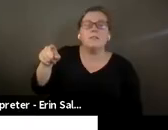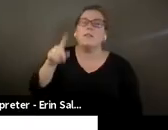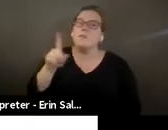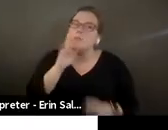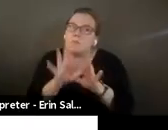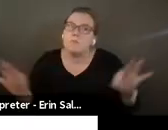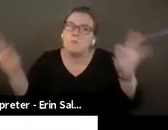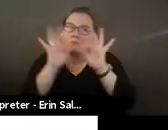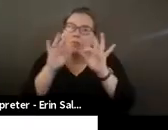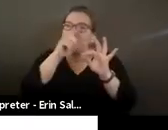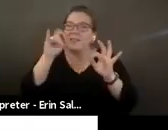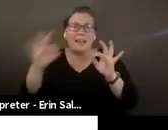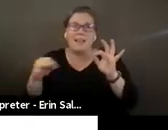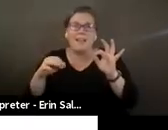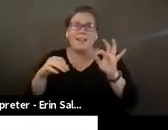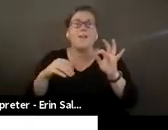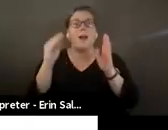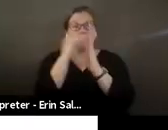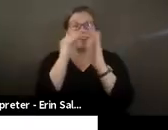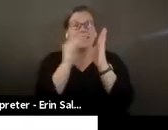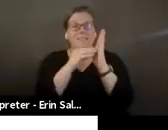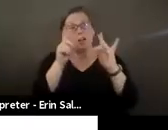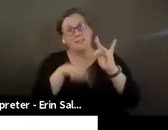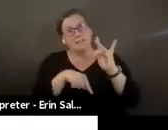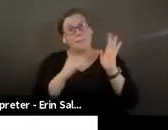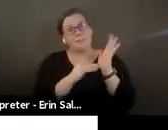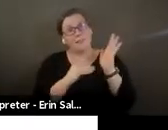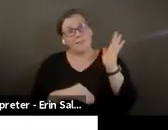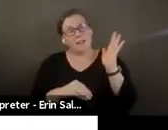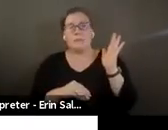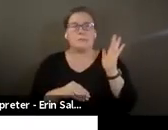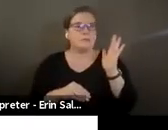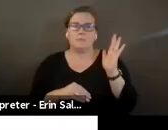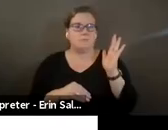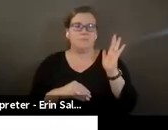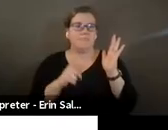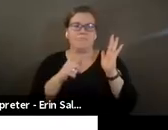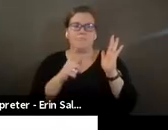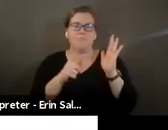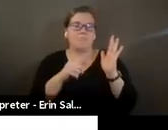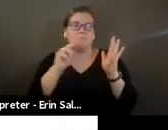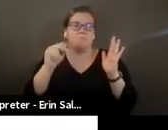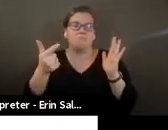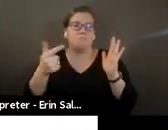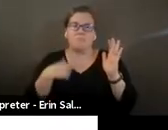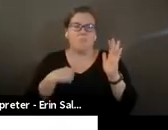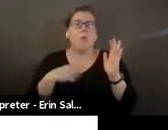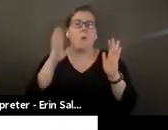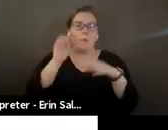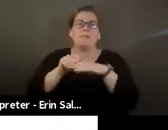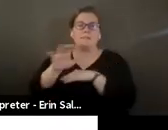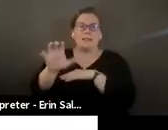because incompleted certifier forms are sent back to the certifier to complete before we can